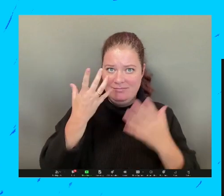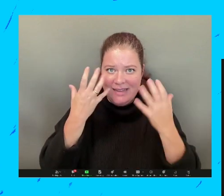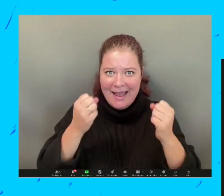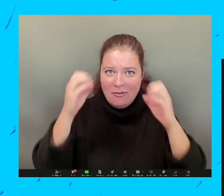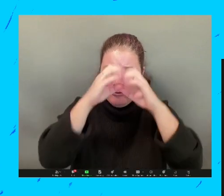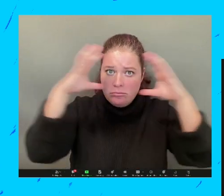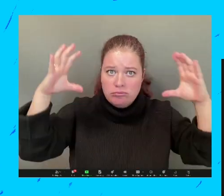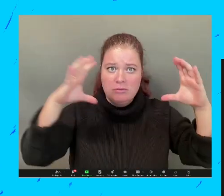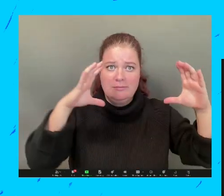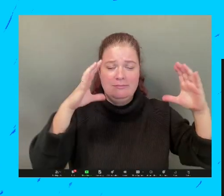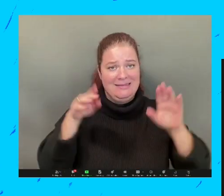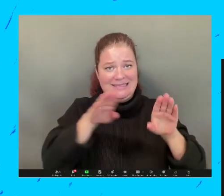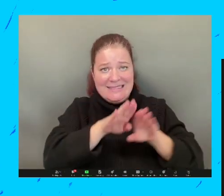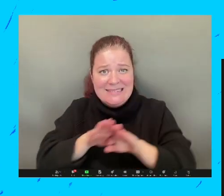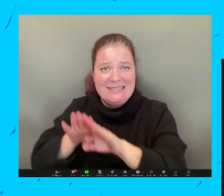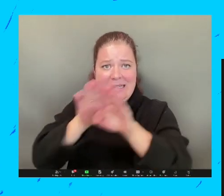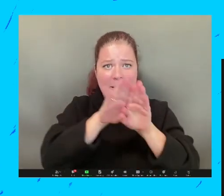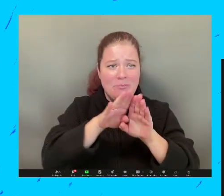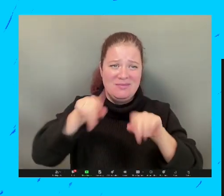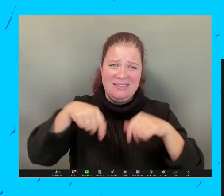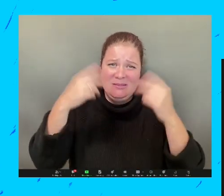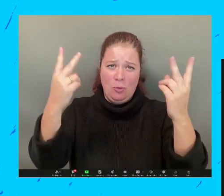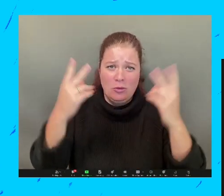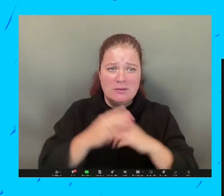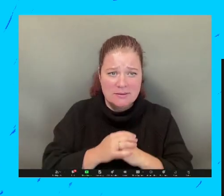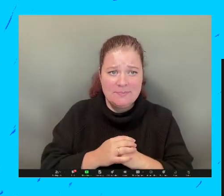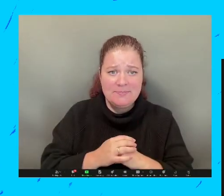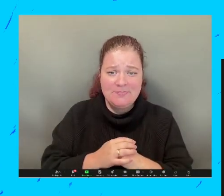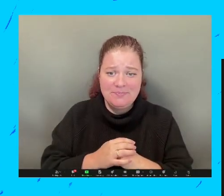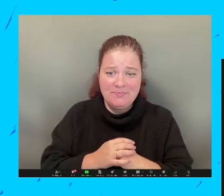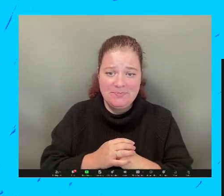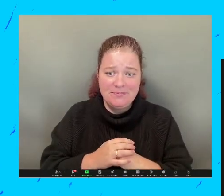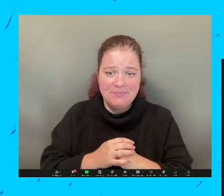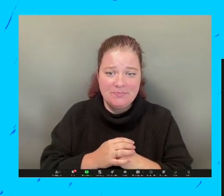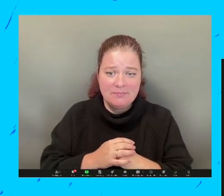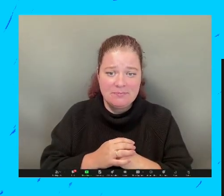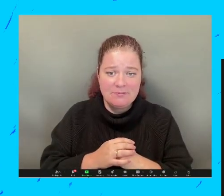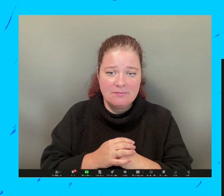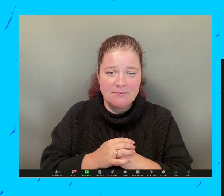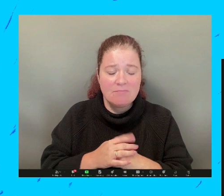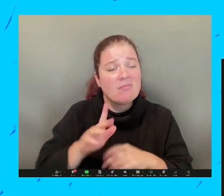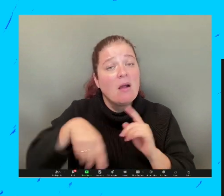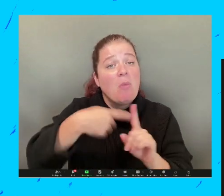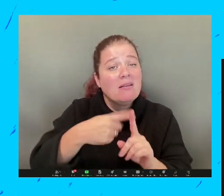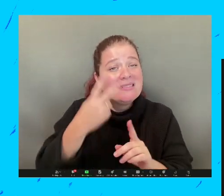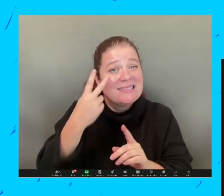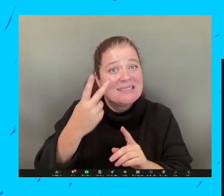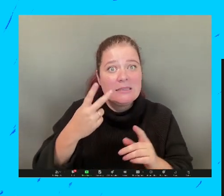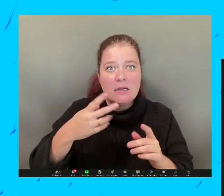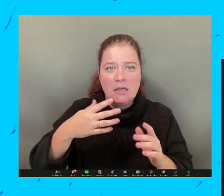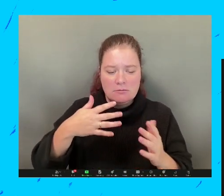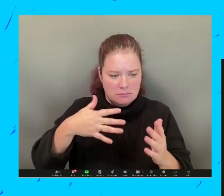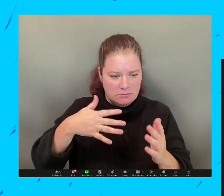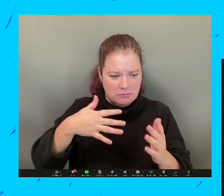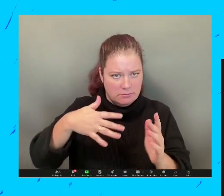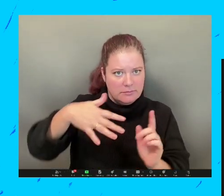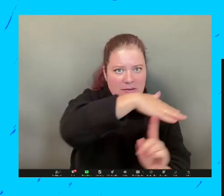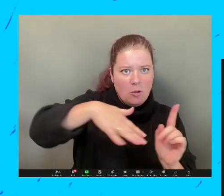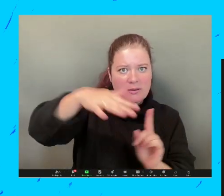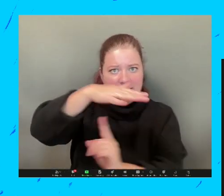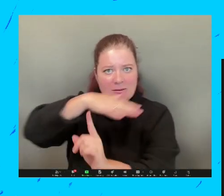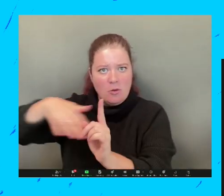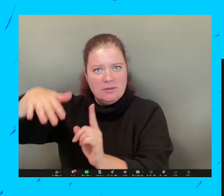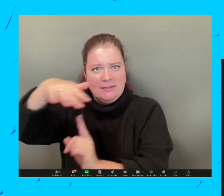education we want to deliver must be context specific, very taking into consideration the culture of